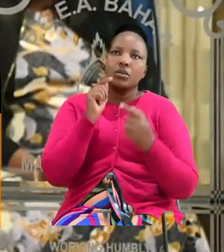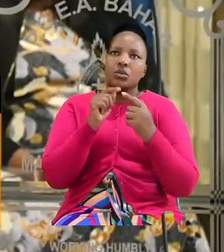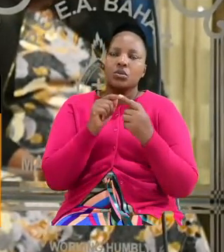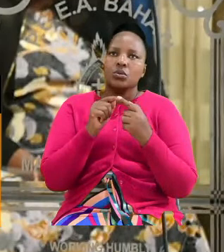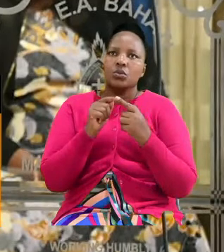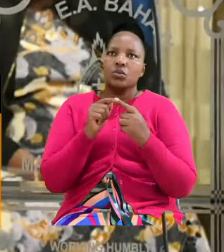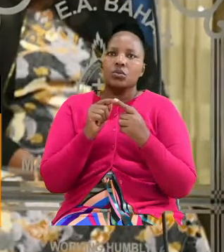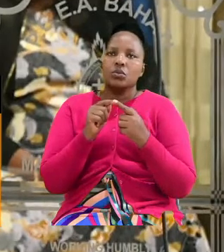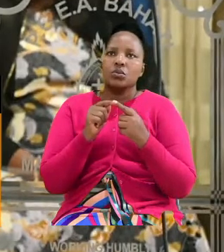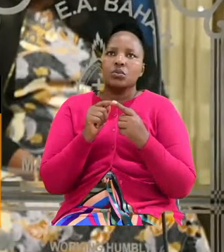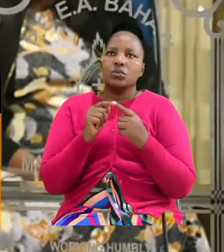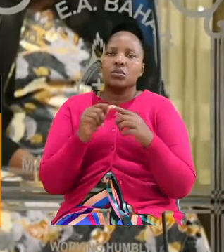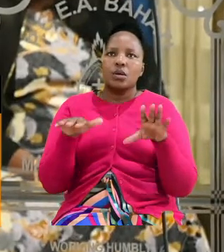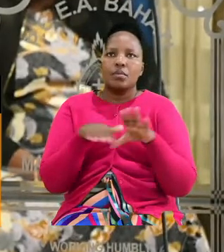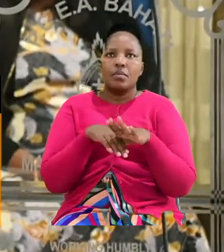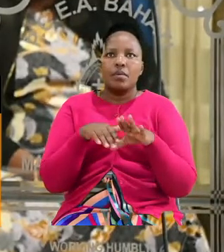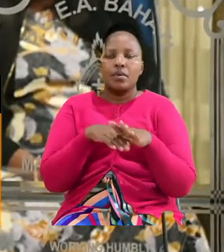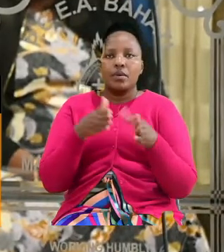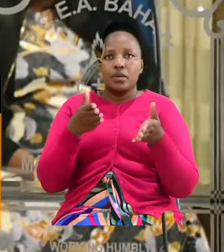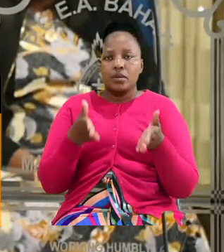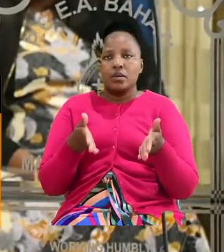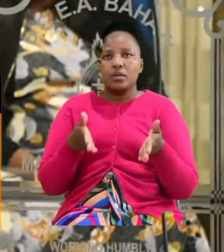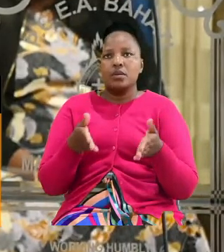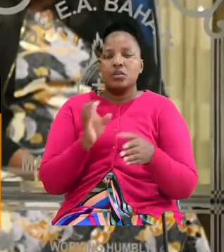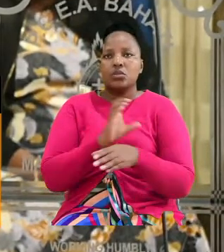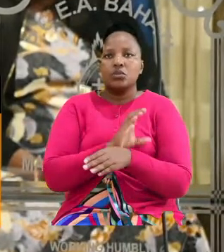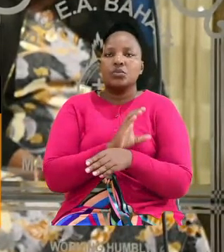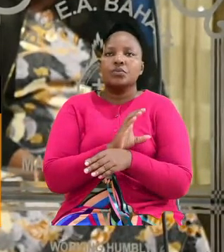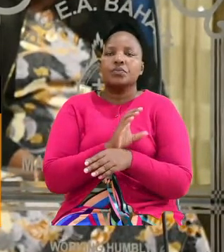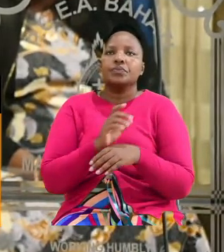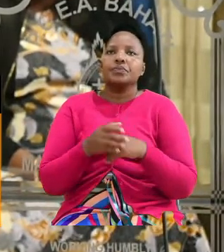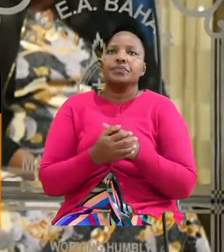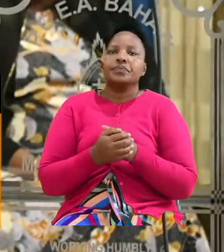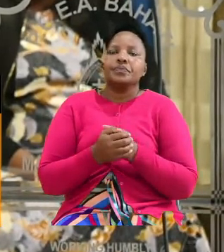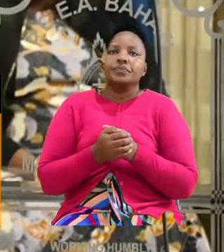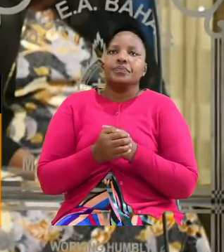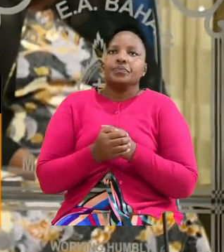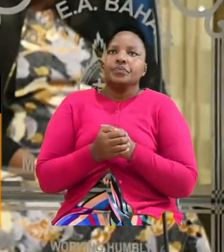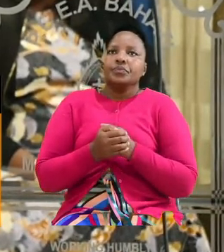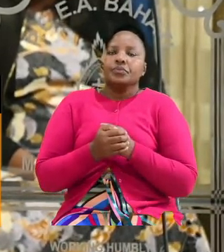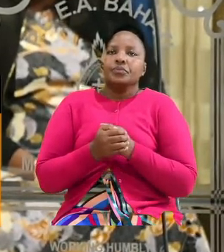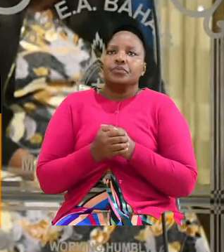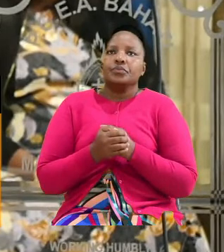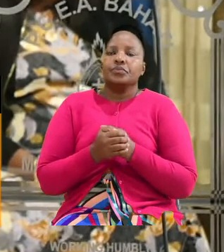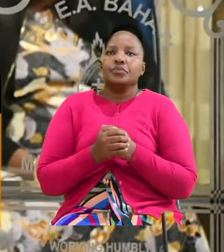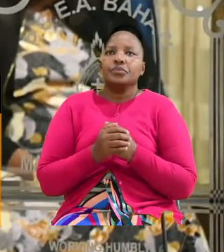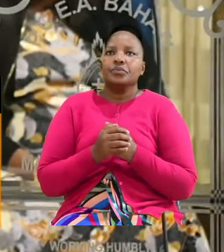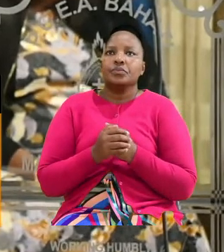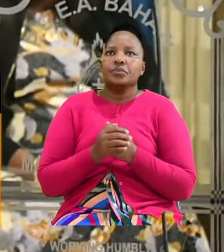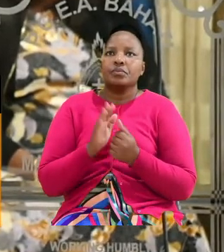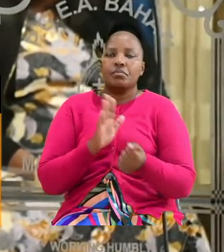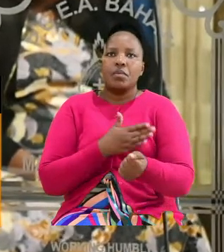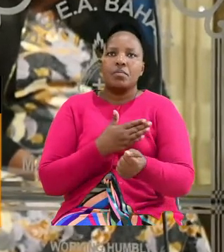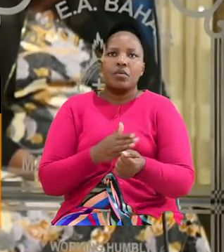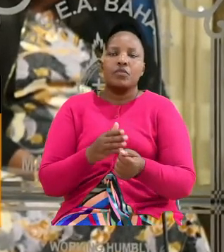Helen Kaaga, a deacon of Buruburu 2 Rental District and Upendo Choir